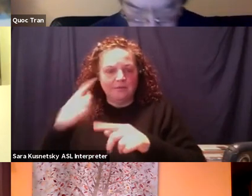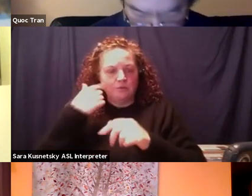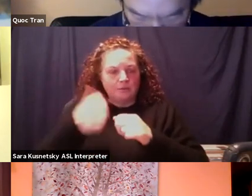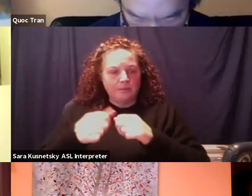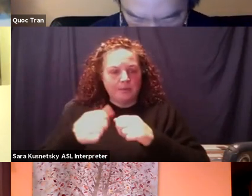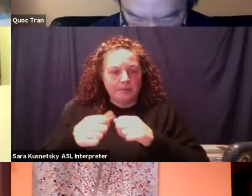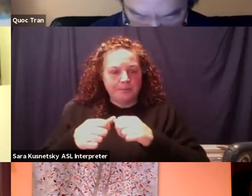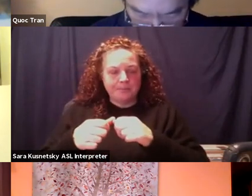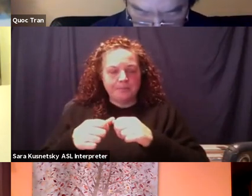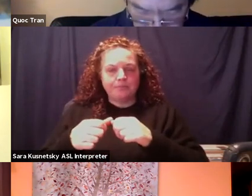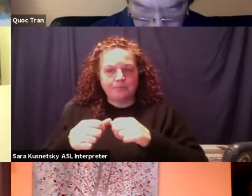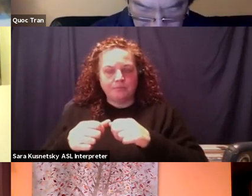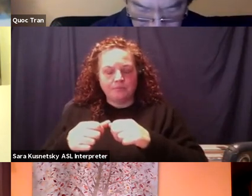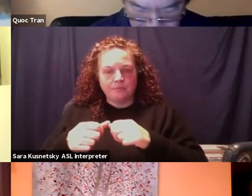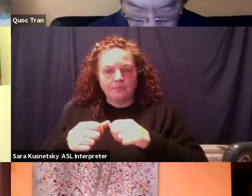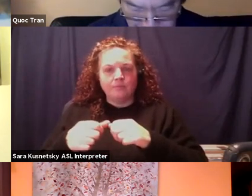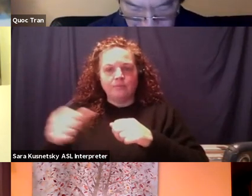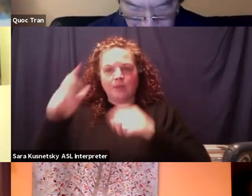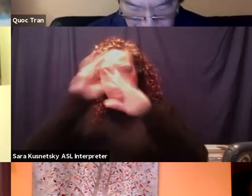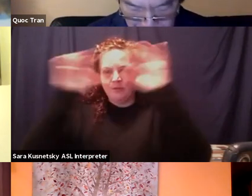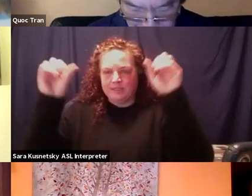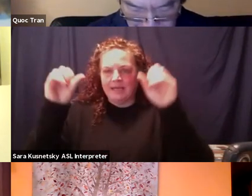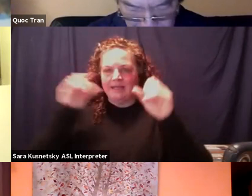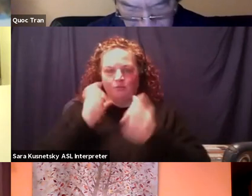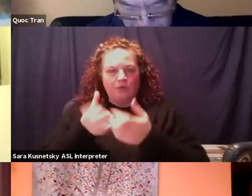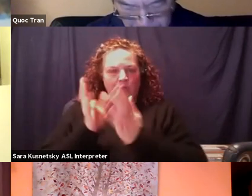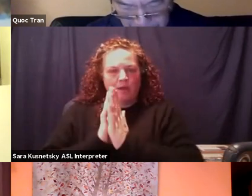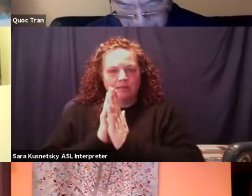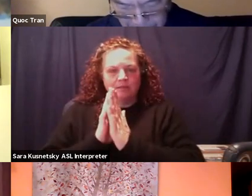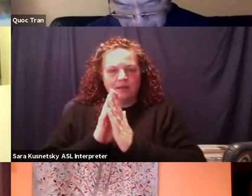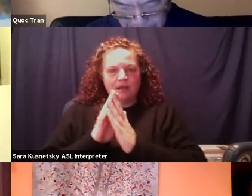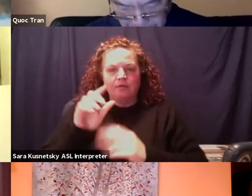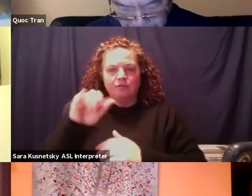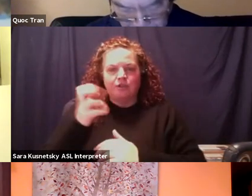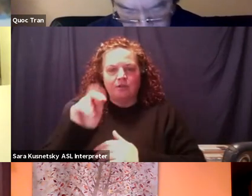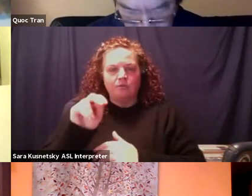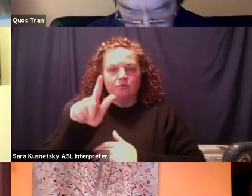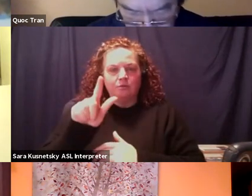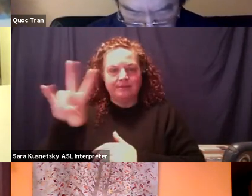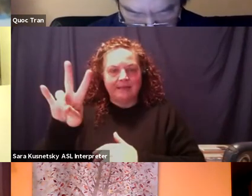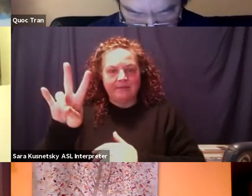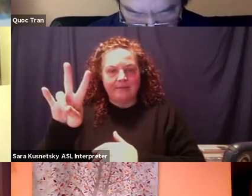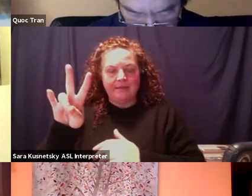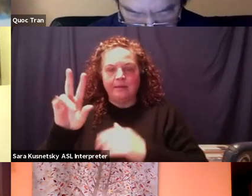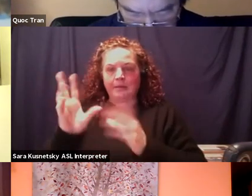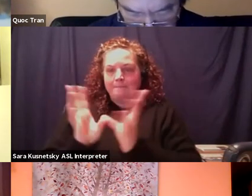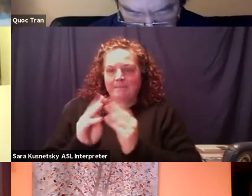request at our January 27th meeting. And superintendent, I just want to pass it to you if you have any final